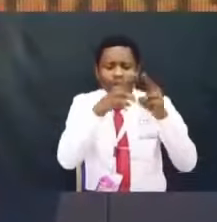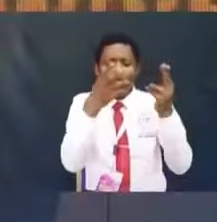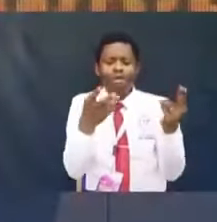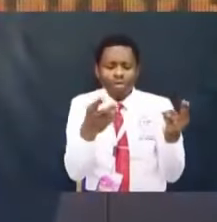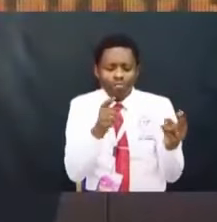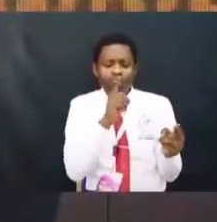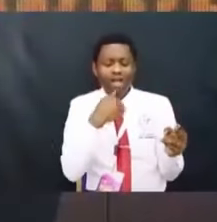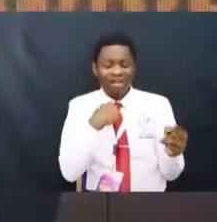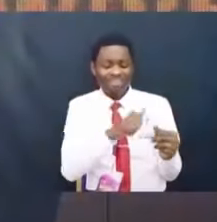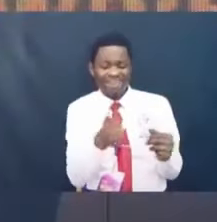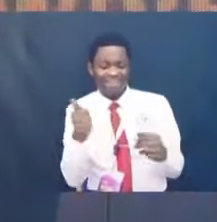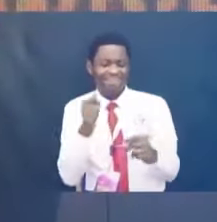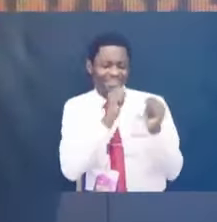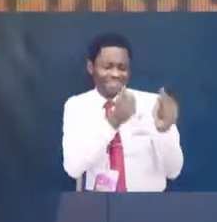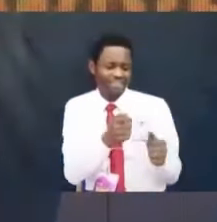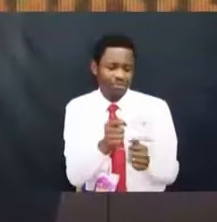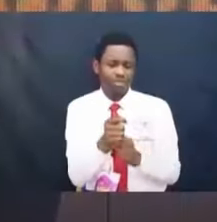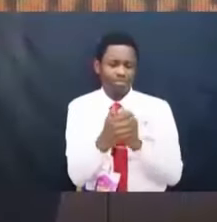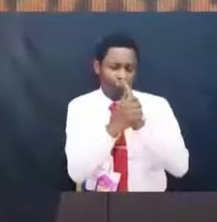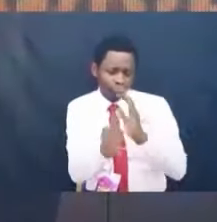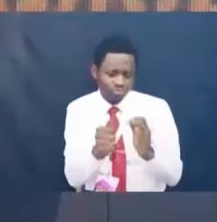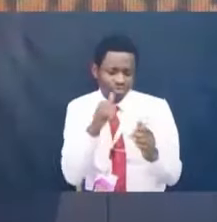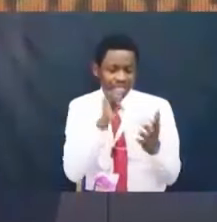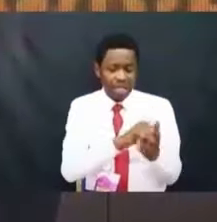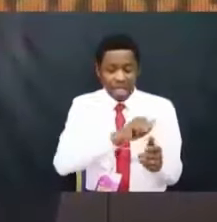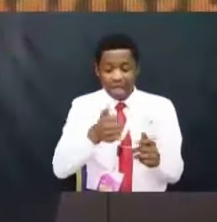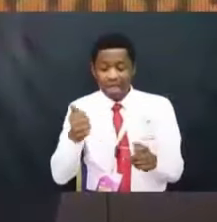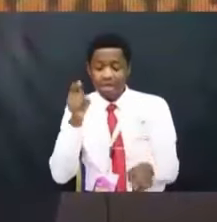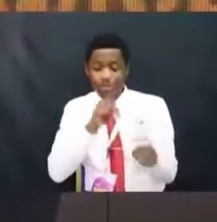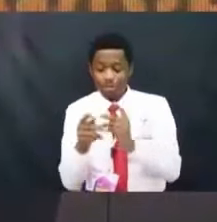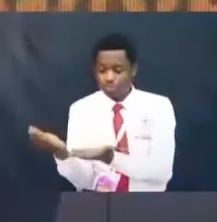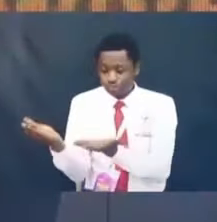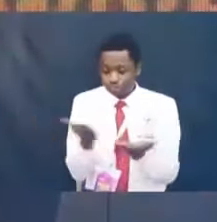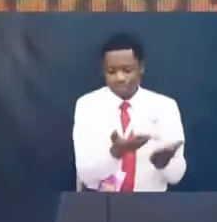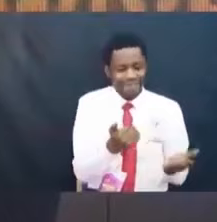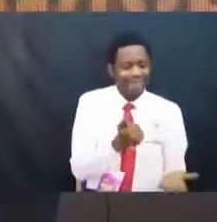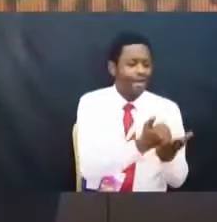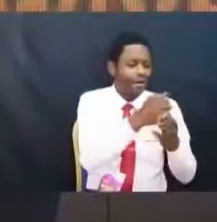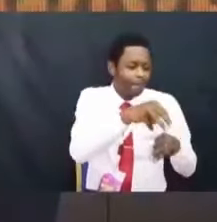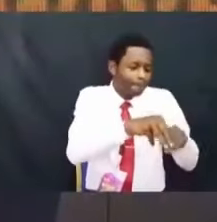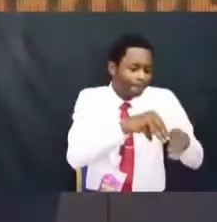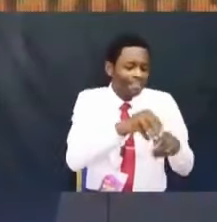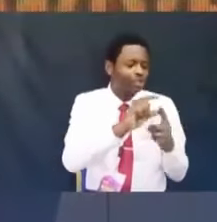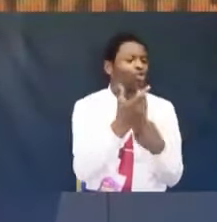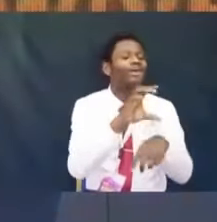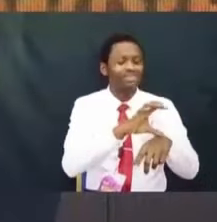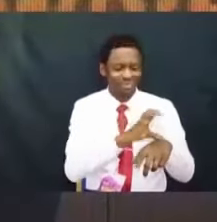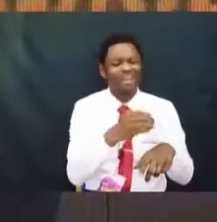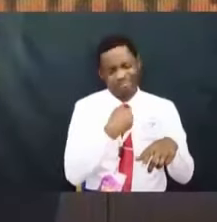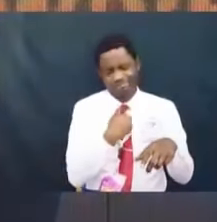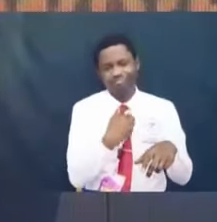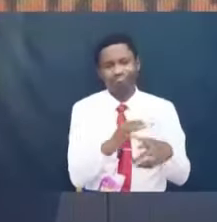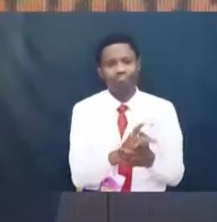and talents that other people come on board with to help manage the local church.